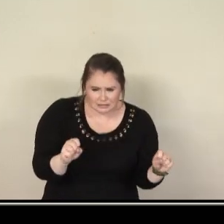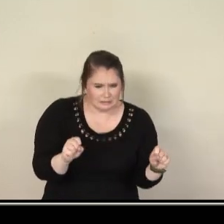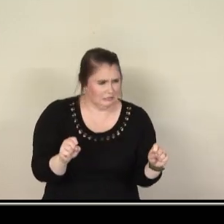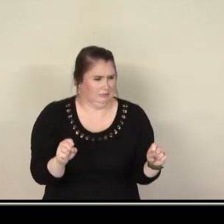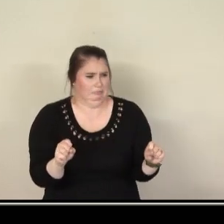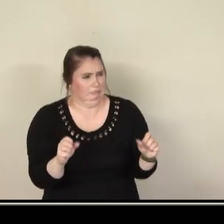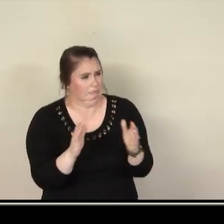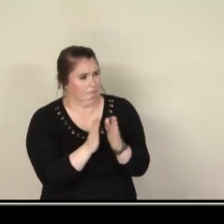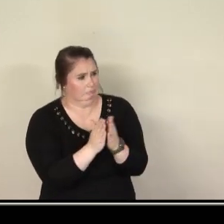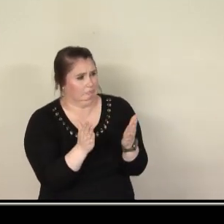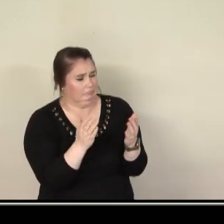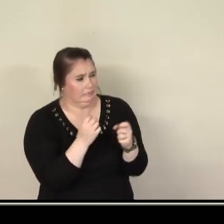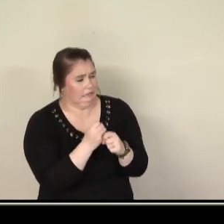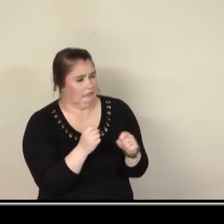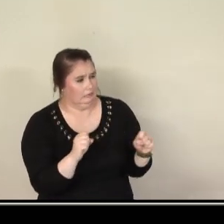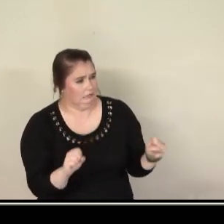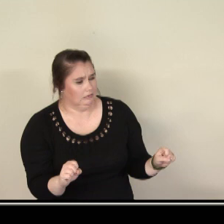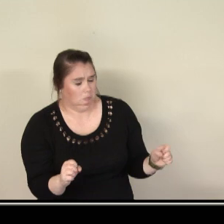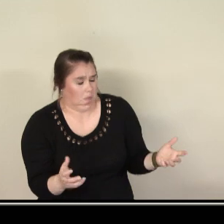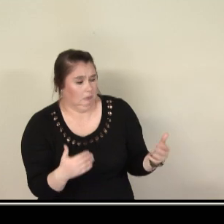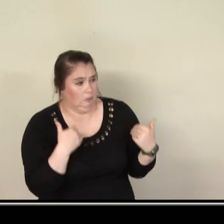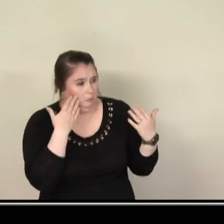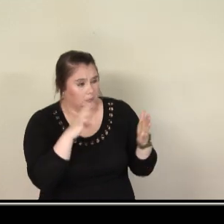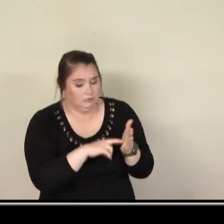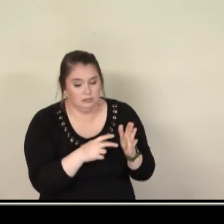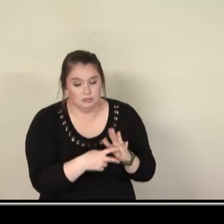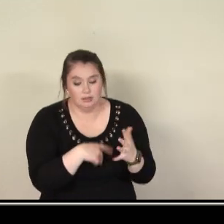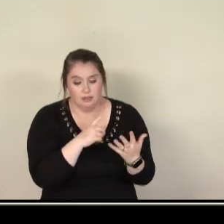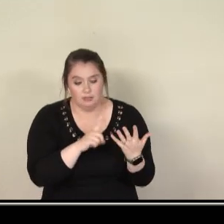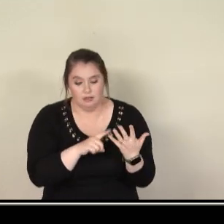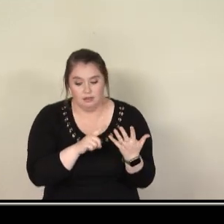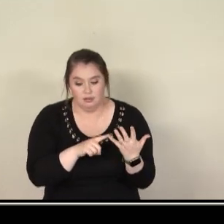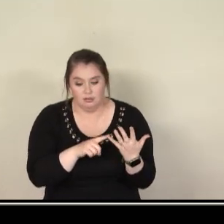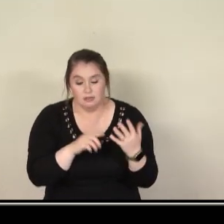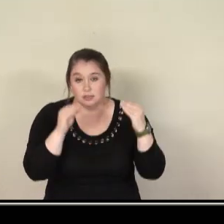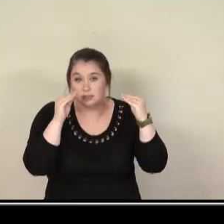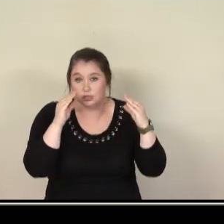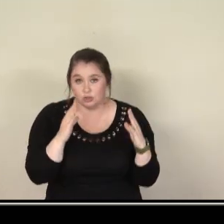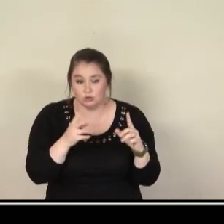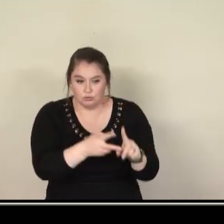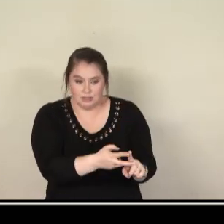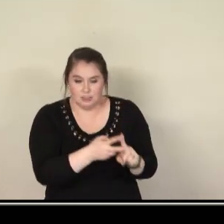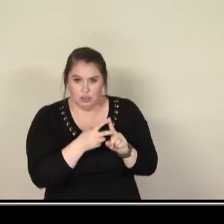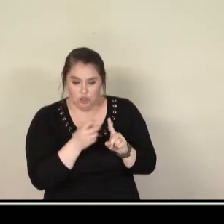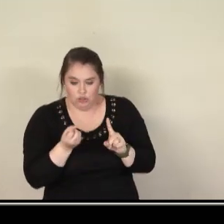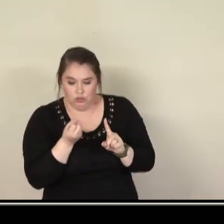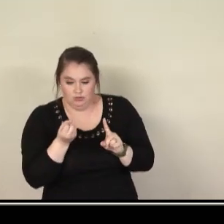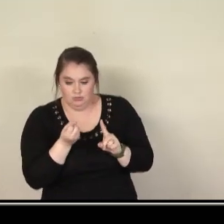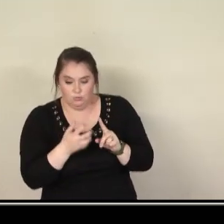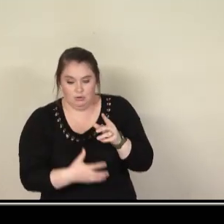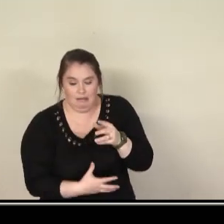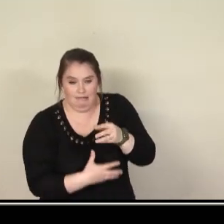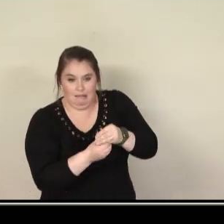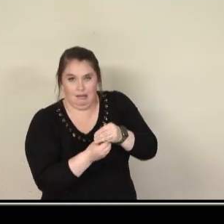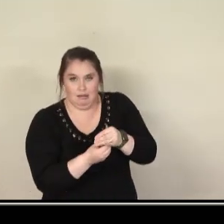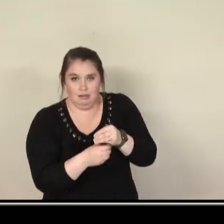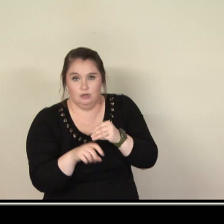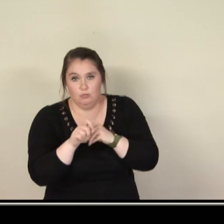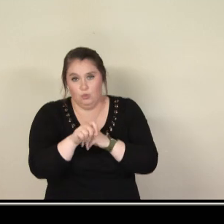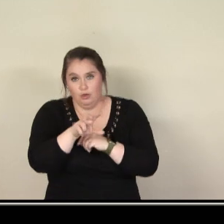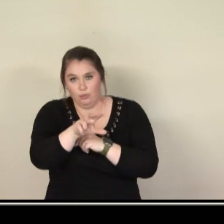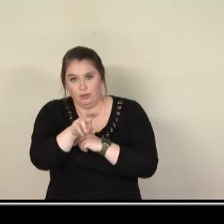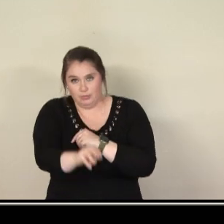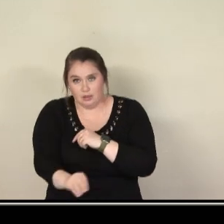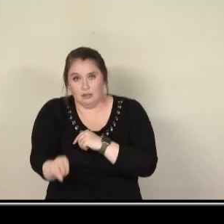sure what textbook safety is. And then teacher retention. We're going to gain about $0.3 million there.